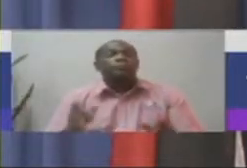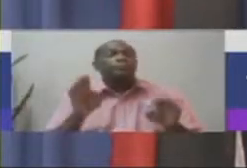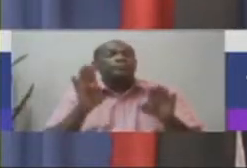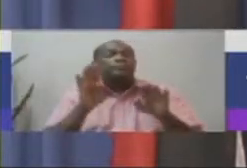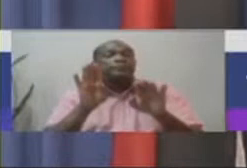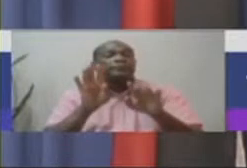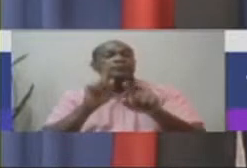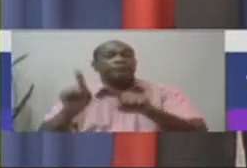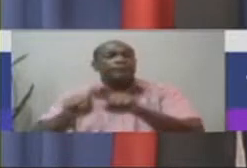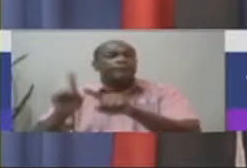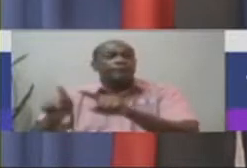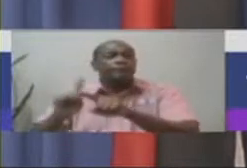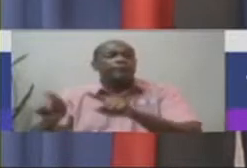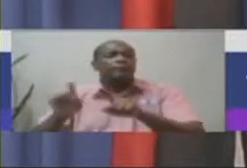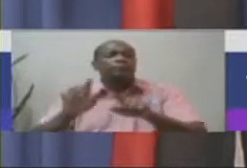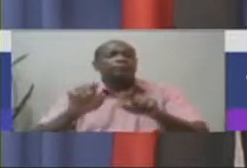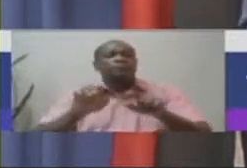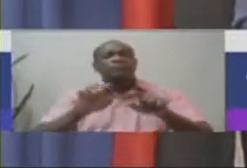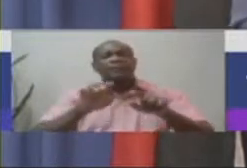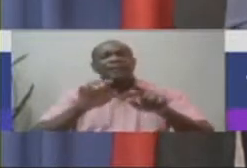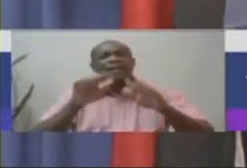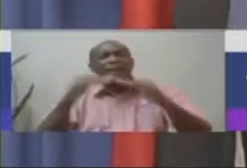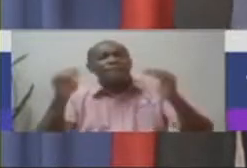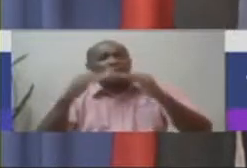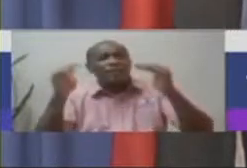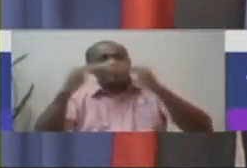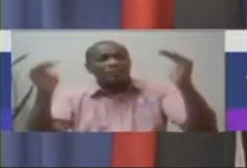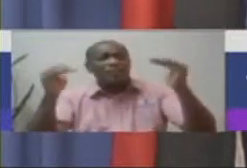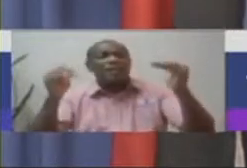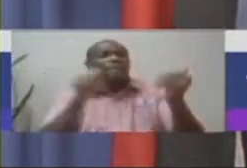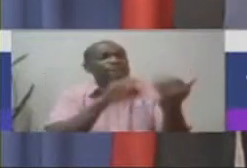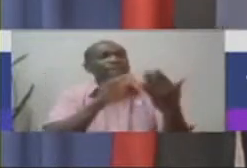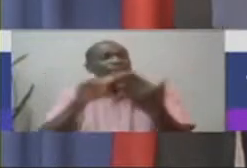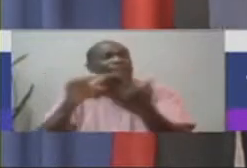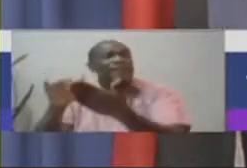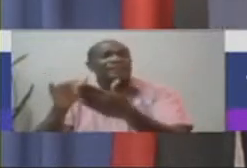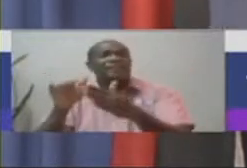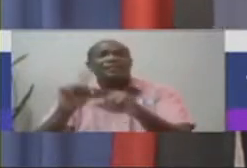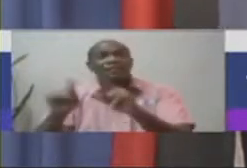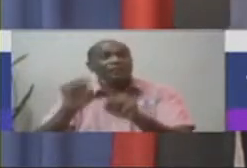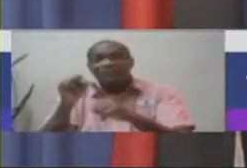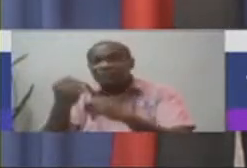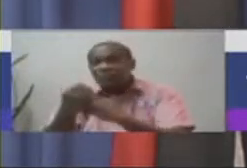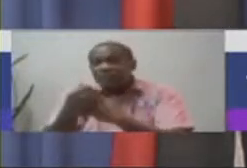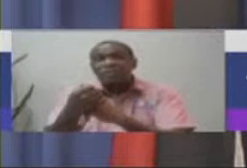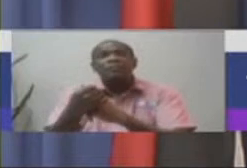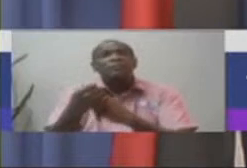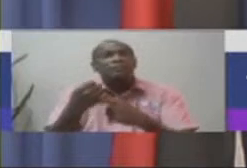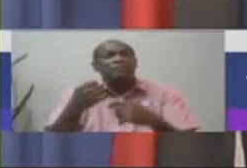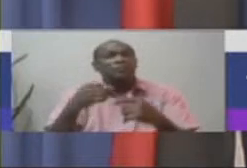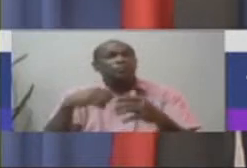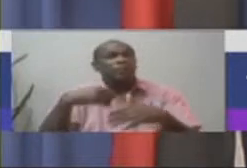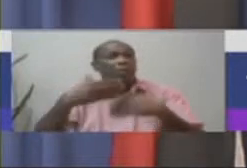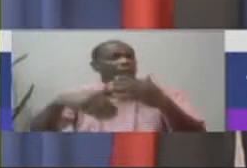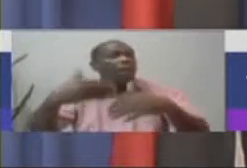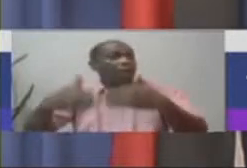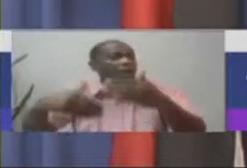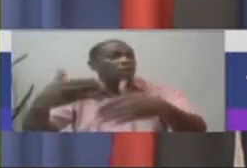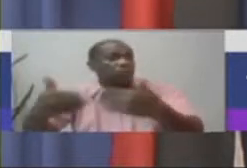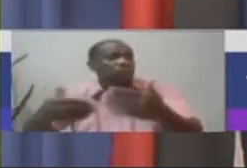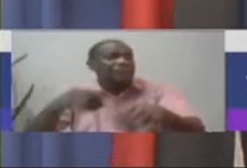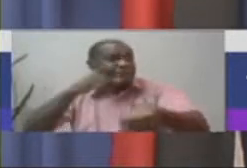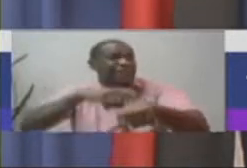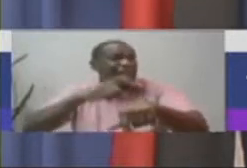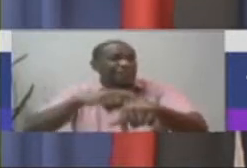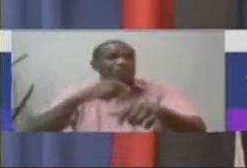situation at different times, because you would have seen New Zealand having to do some restrictions this past